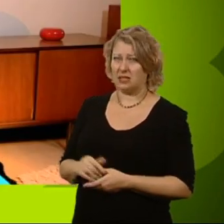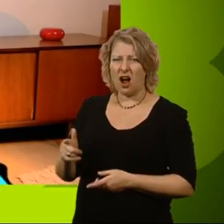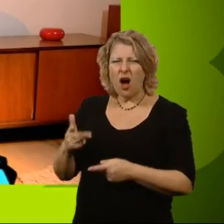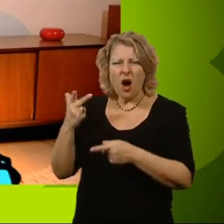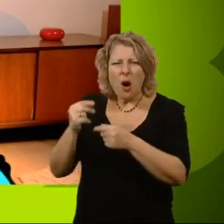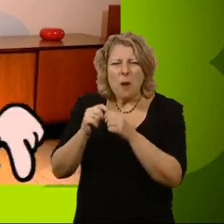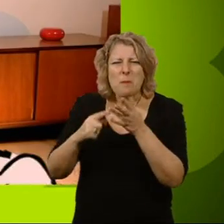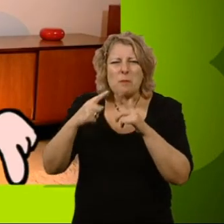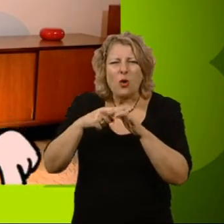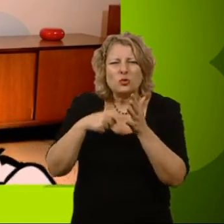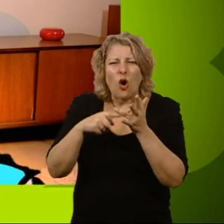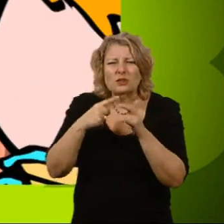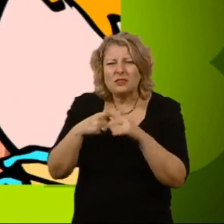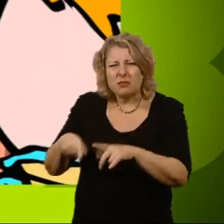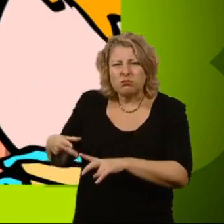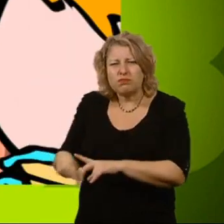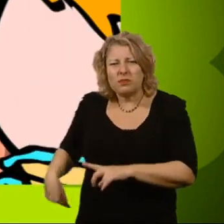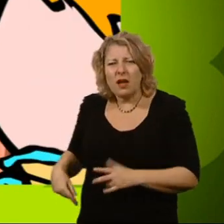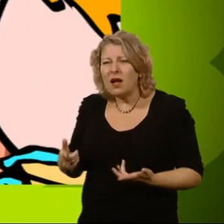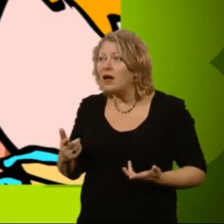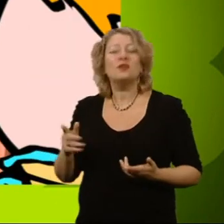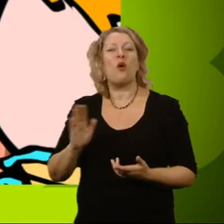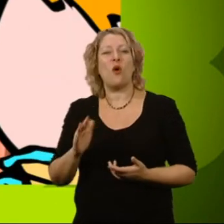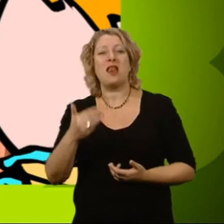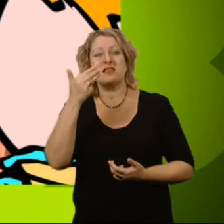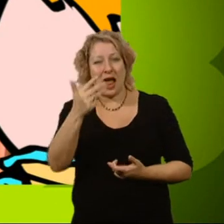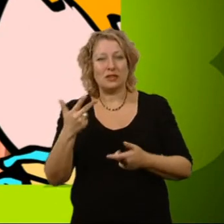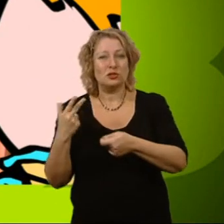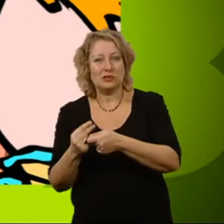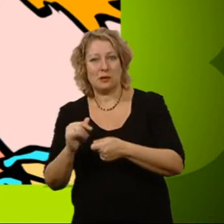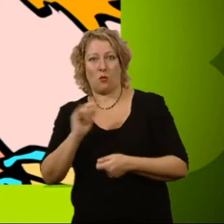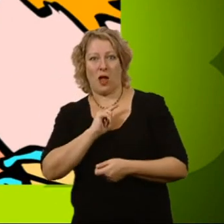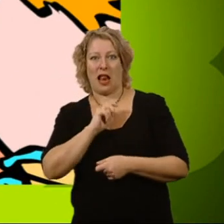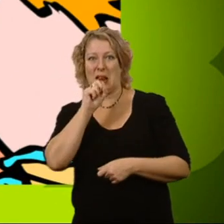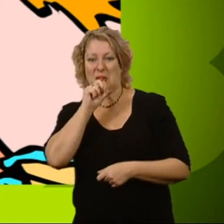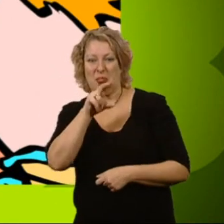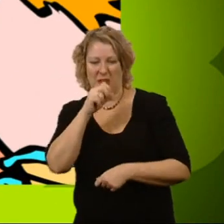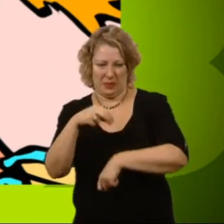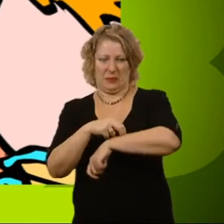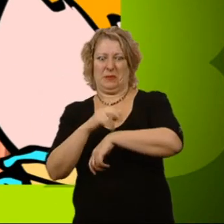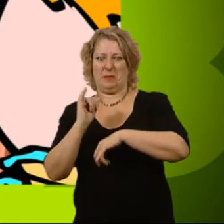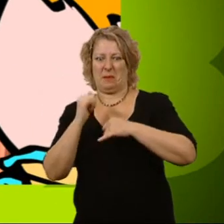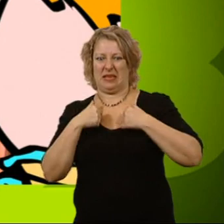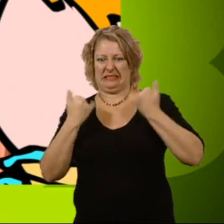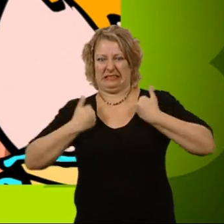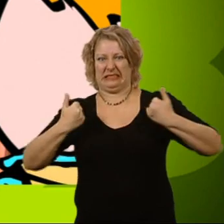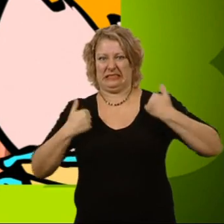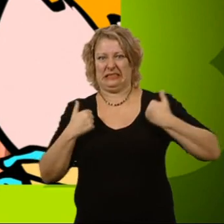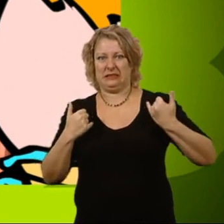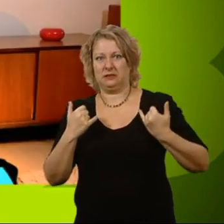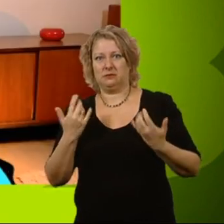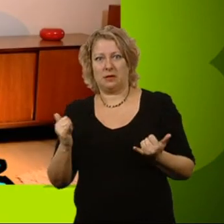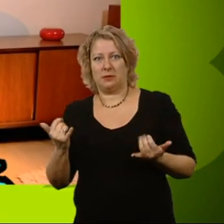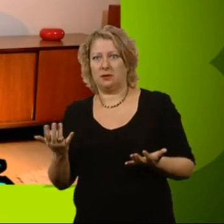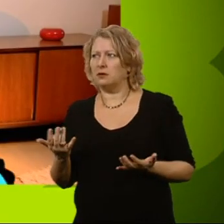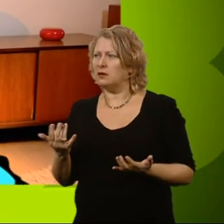you Botox in your Botox? No, she's giving me 9 inoculation injections just in case that lizard gave me some sort of tropical disease.